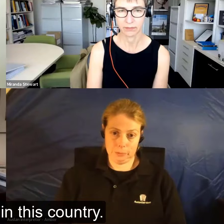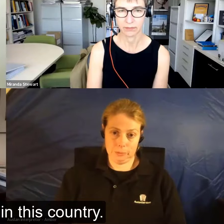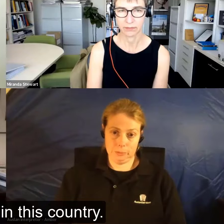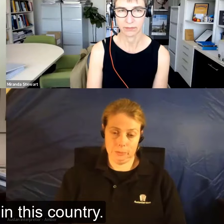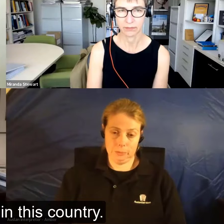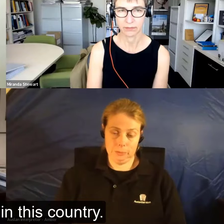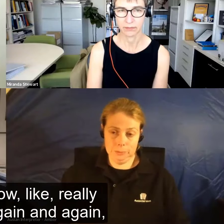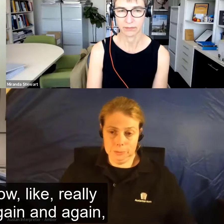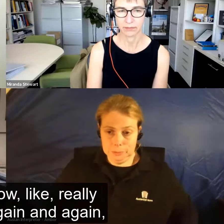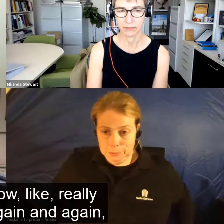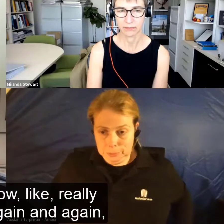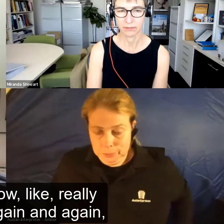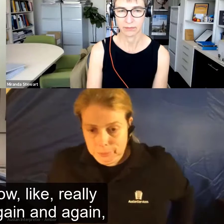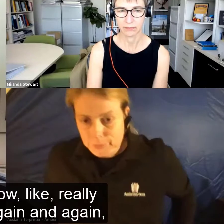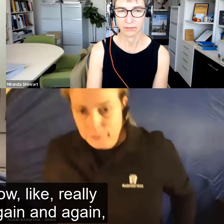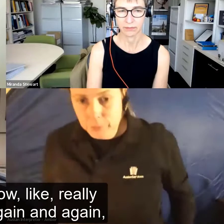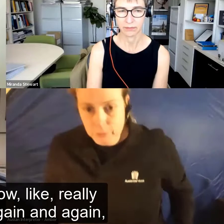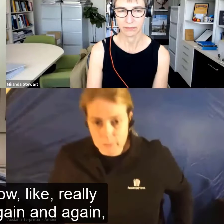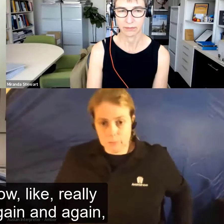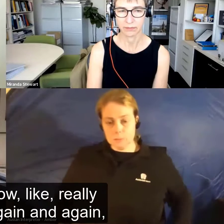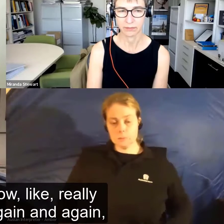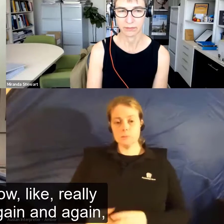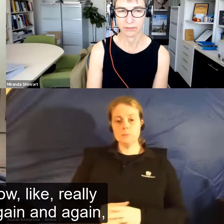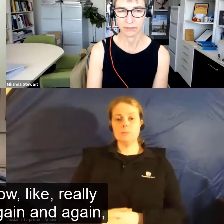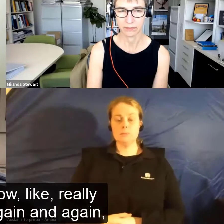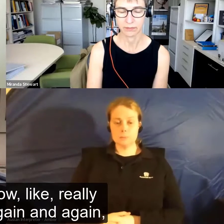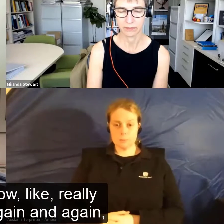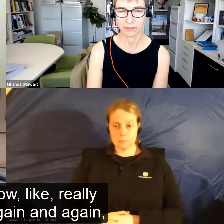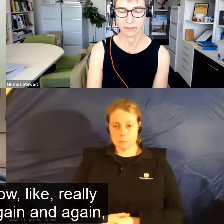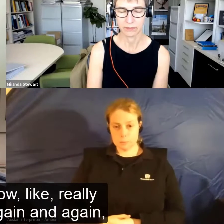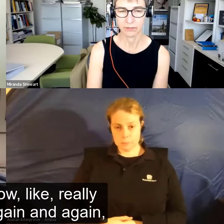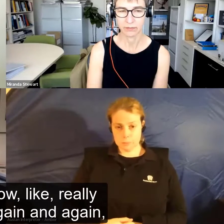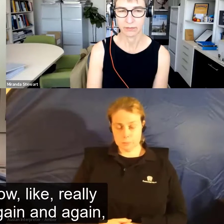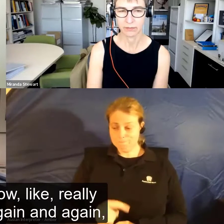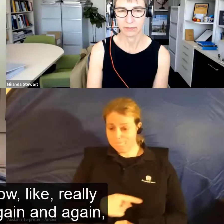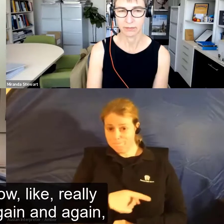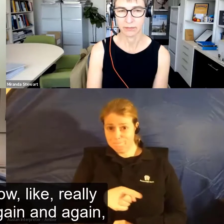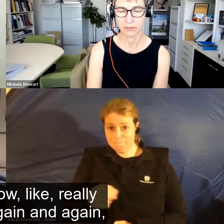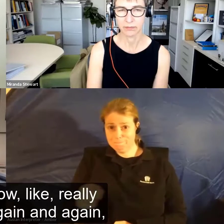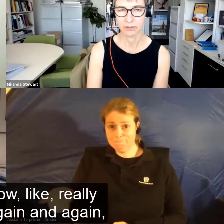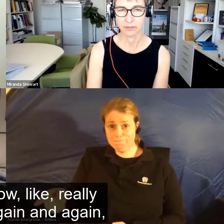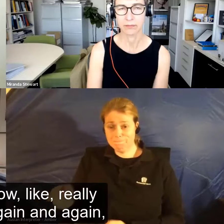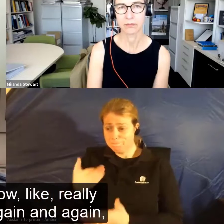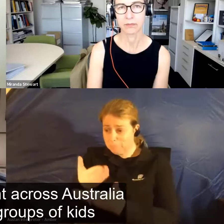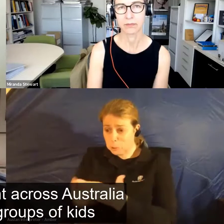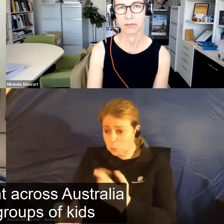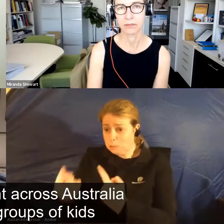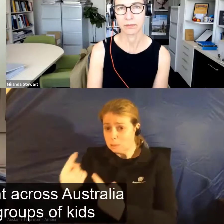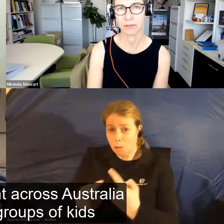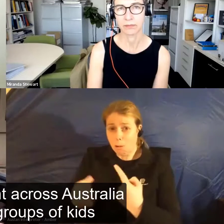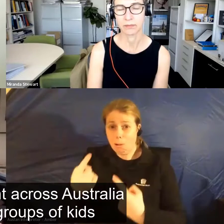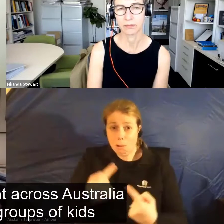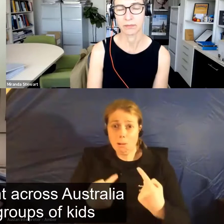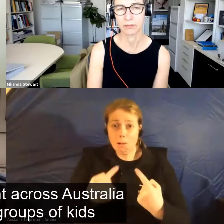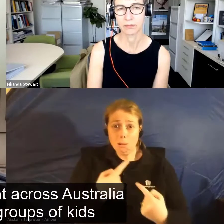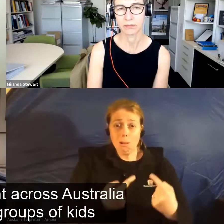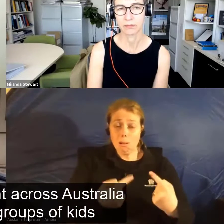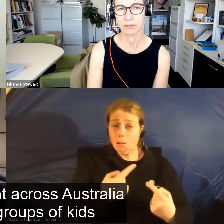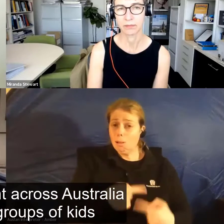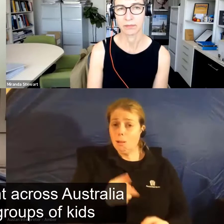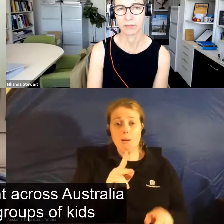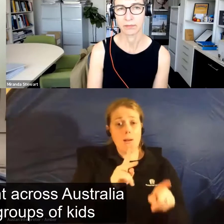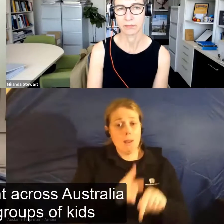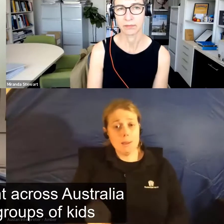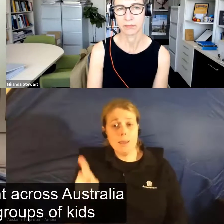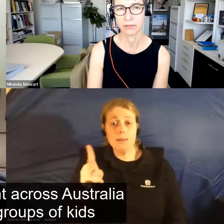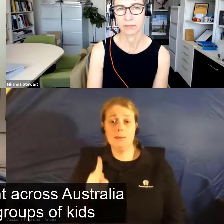this country. And really the stories, again and again, it was consistent